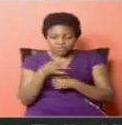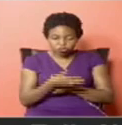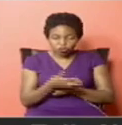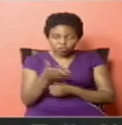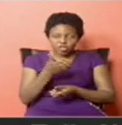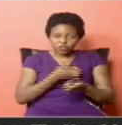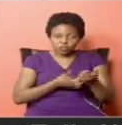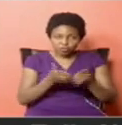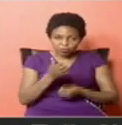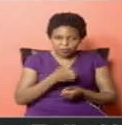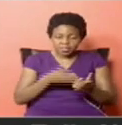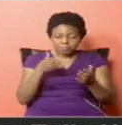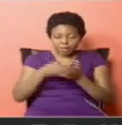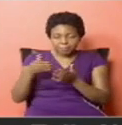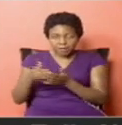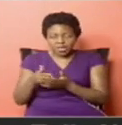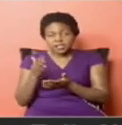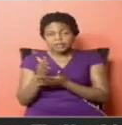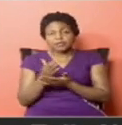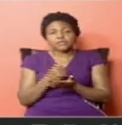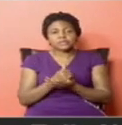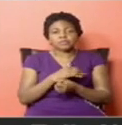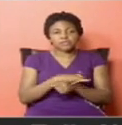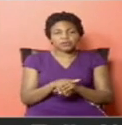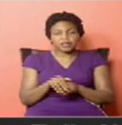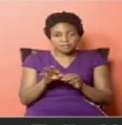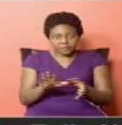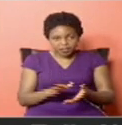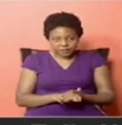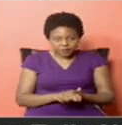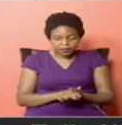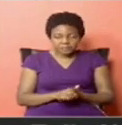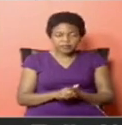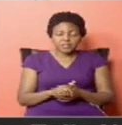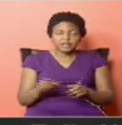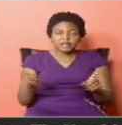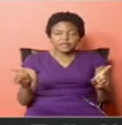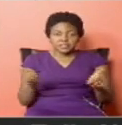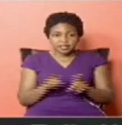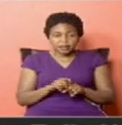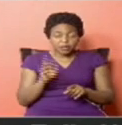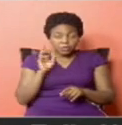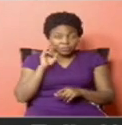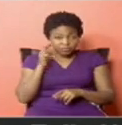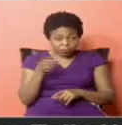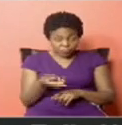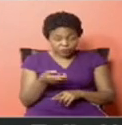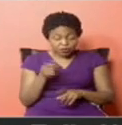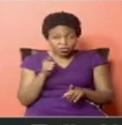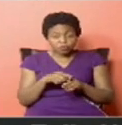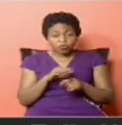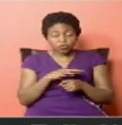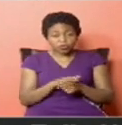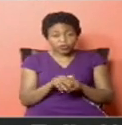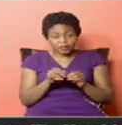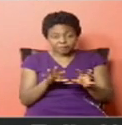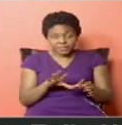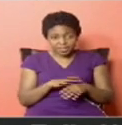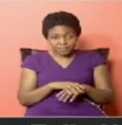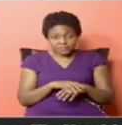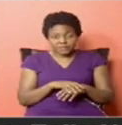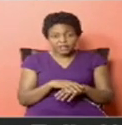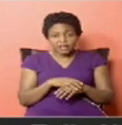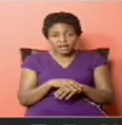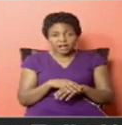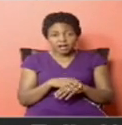affected by this pandemic. And consequently, the response to COVID-19 must have human